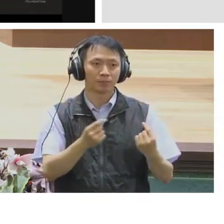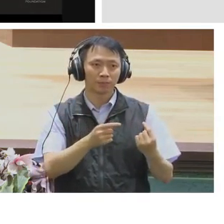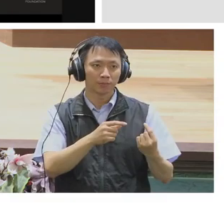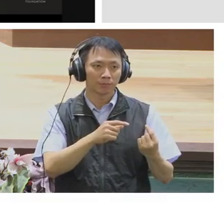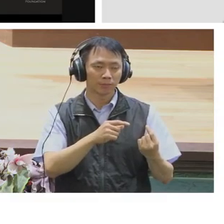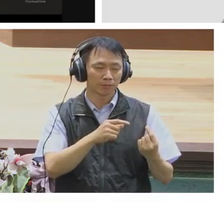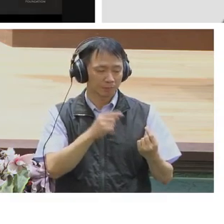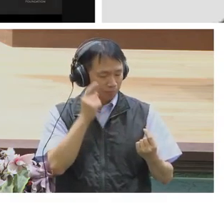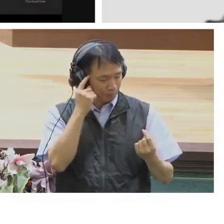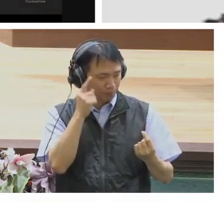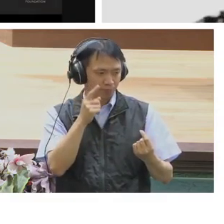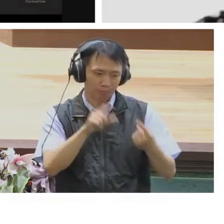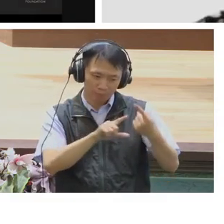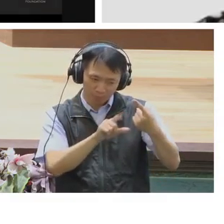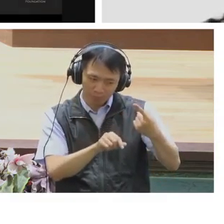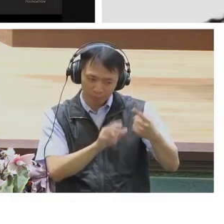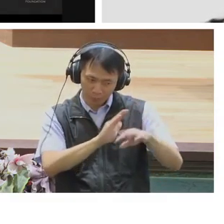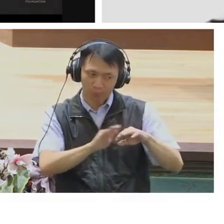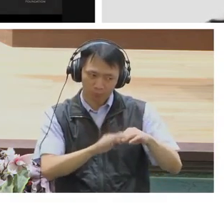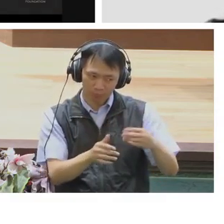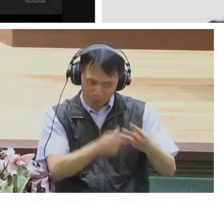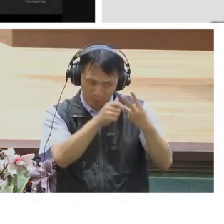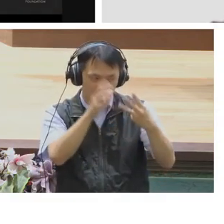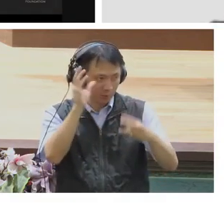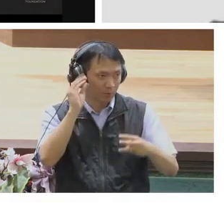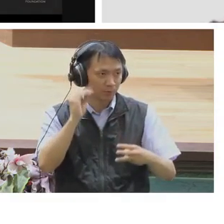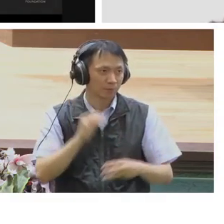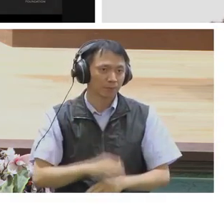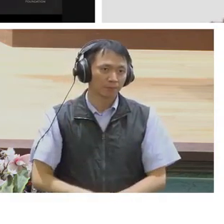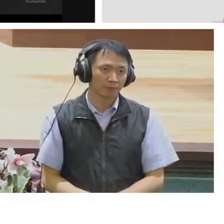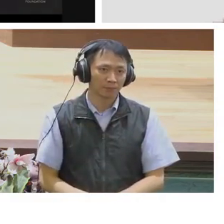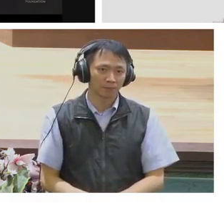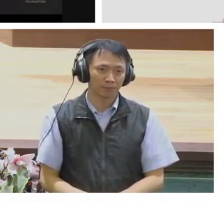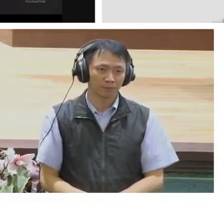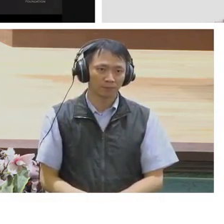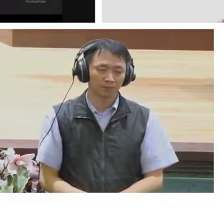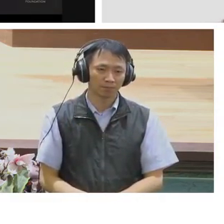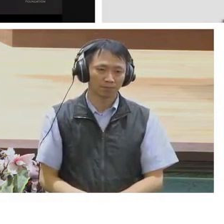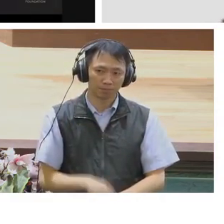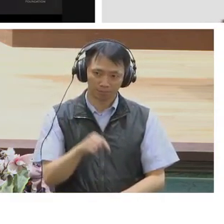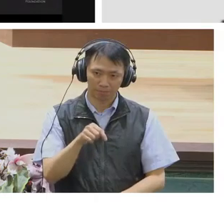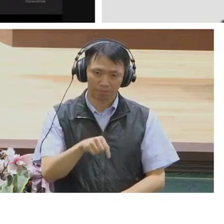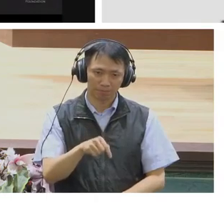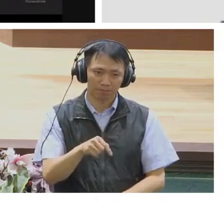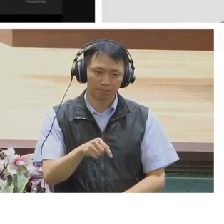January, February, they will have their third wave. And this is much more reactionary.